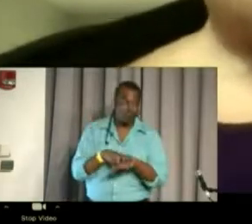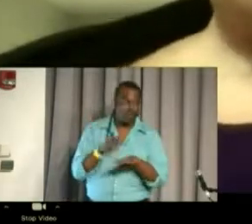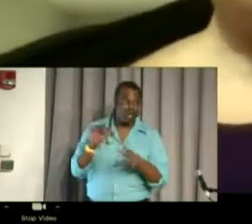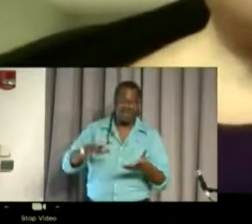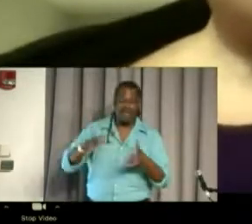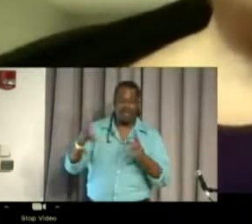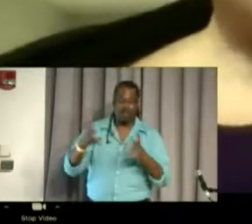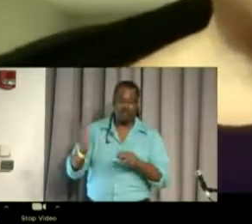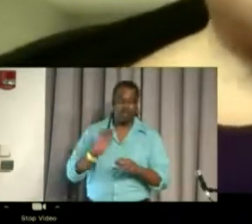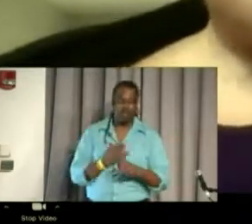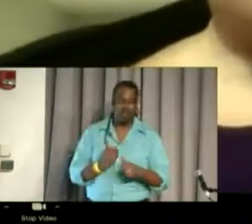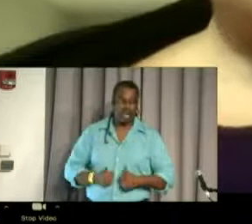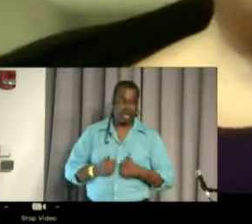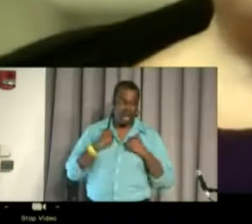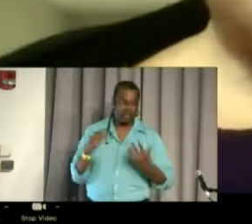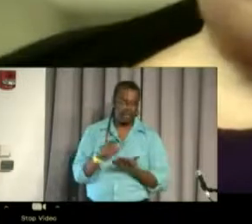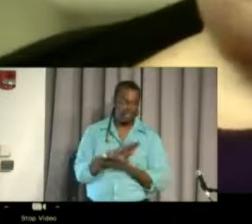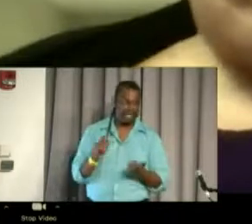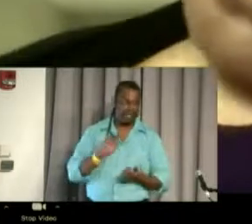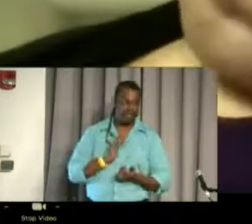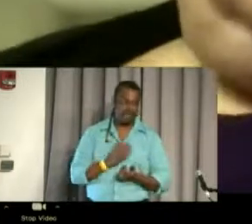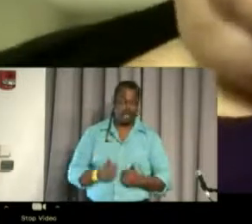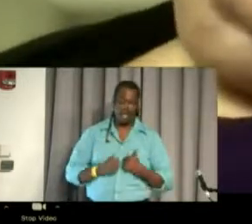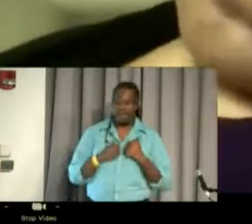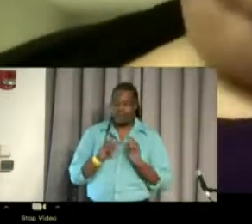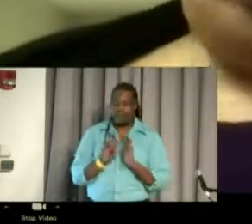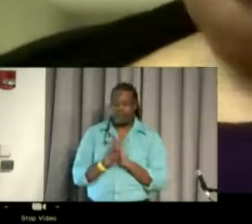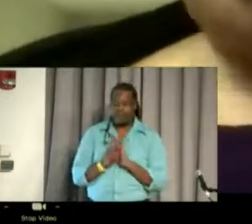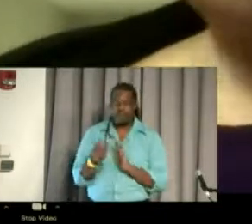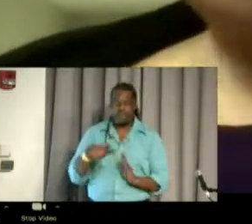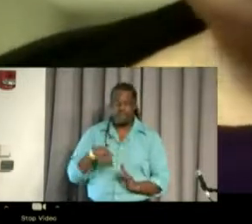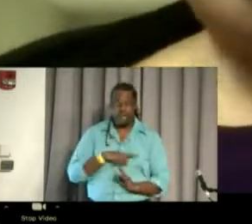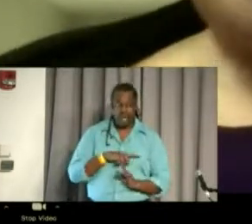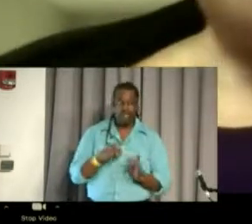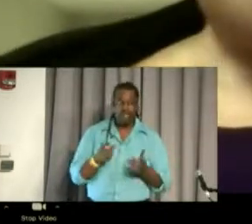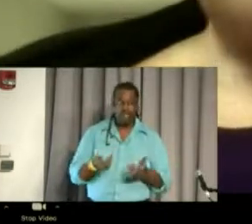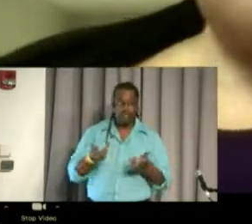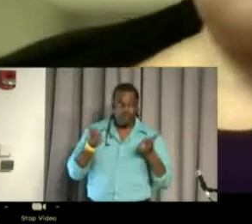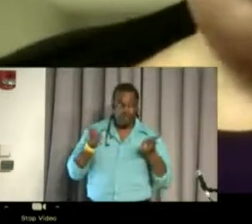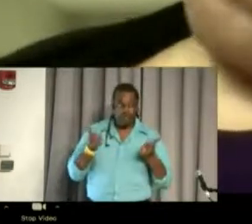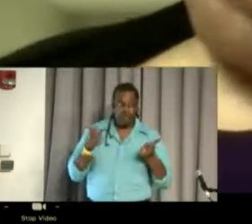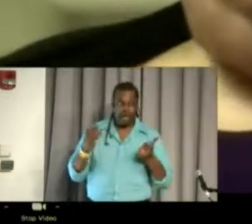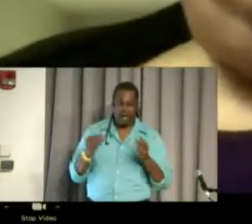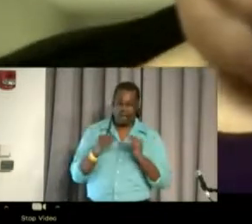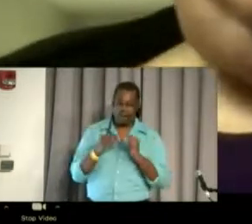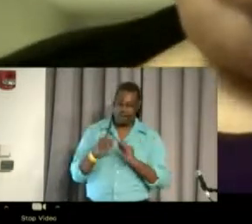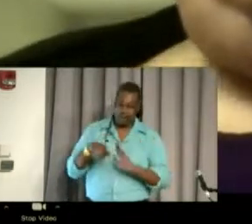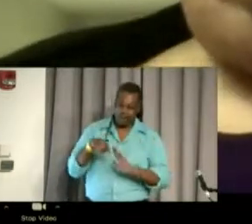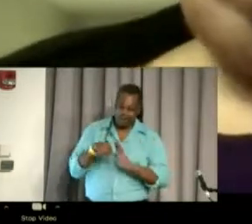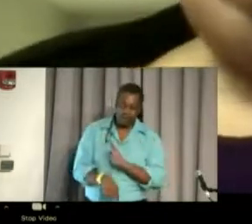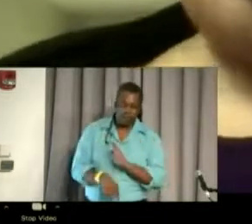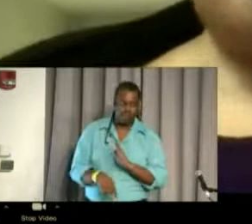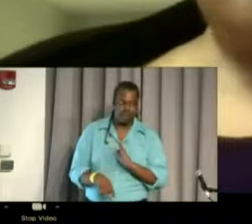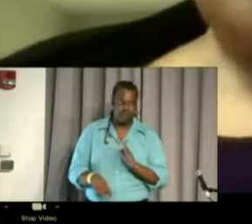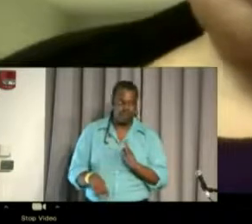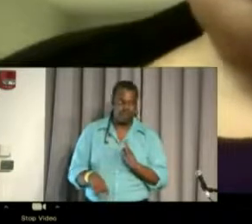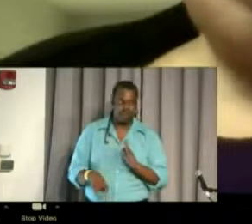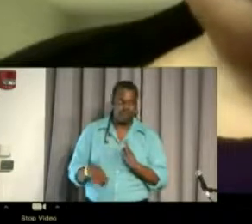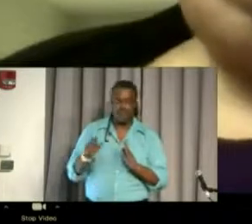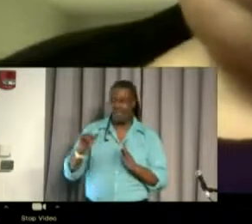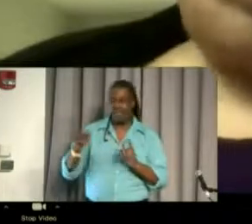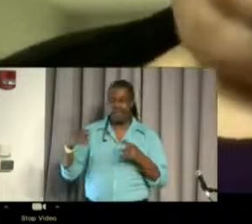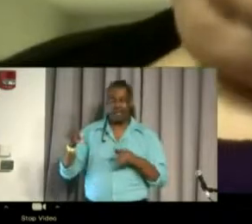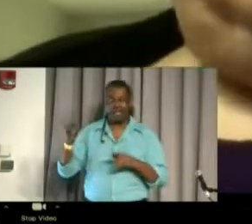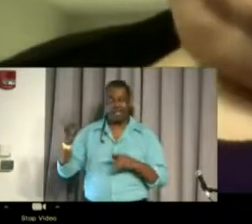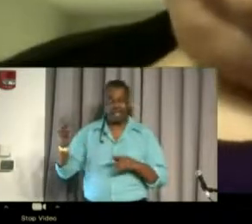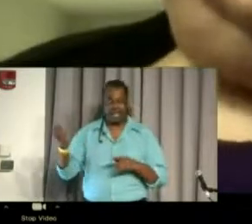disrupting our lives, damaging our lives, killing us more quickly and with more intensity than in the 80s when